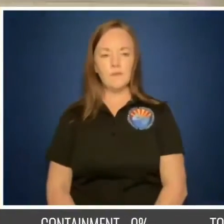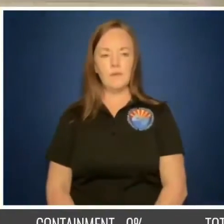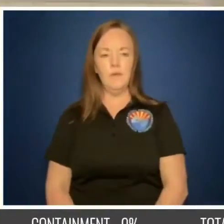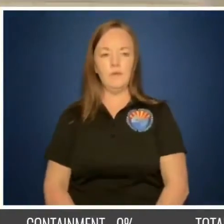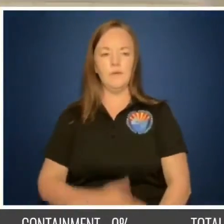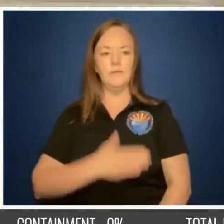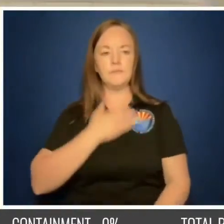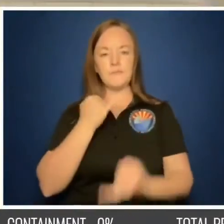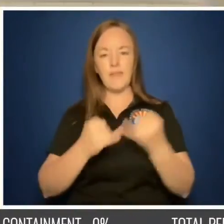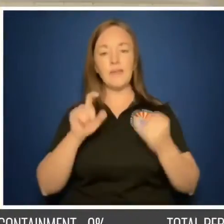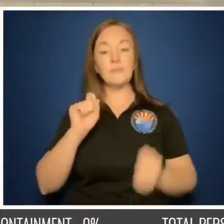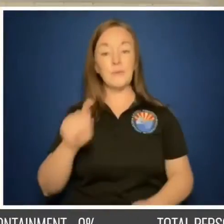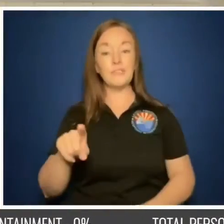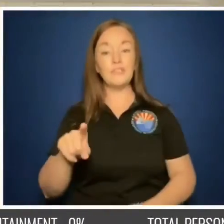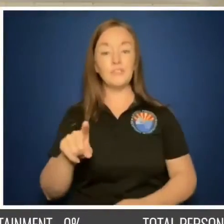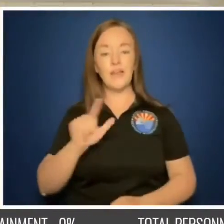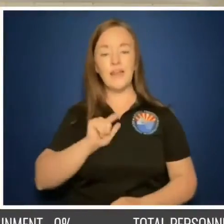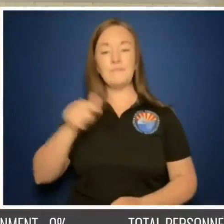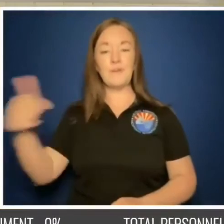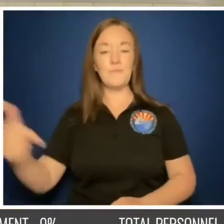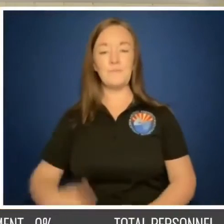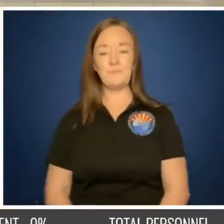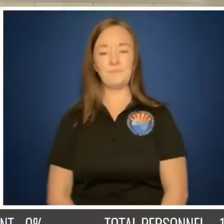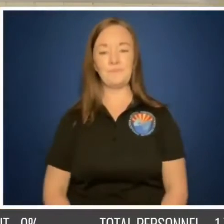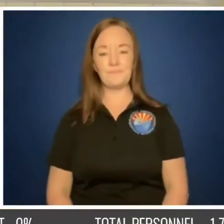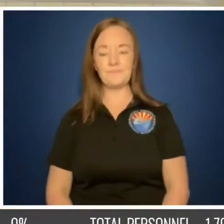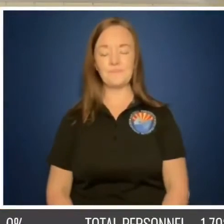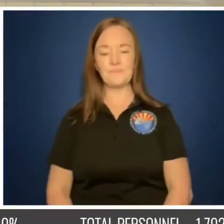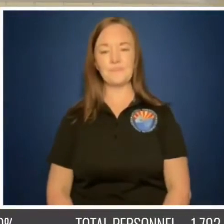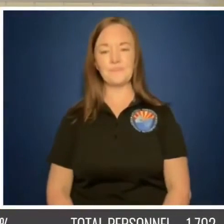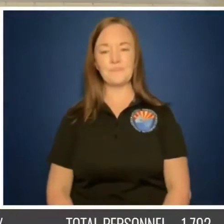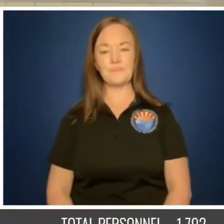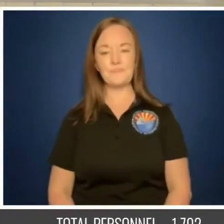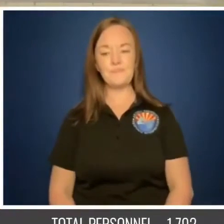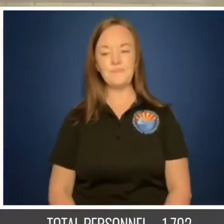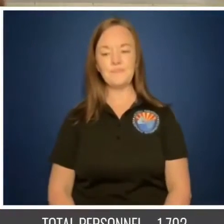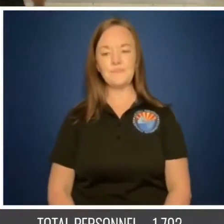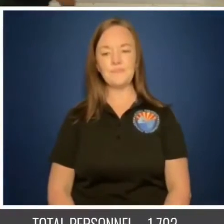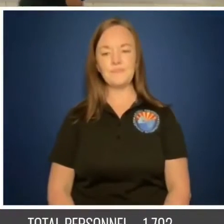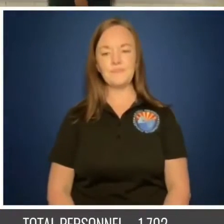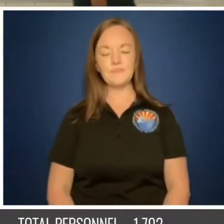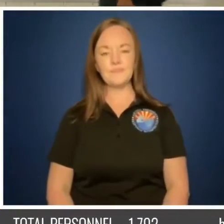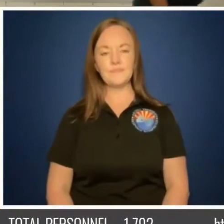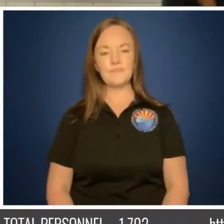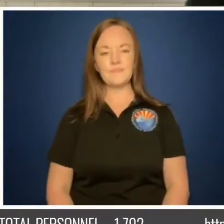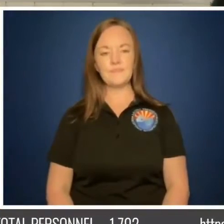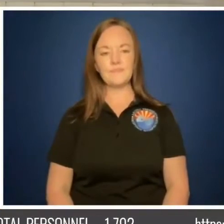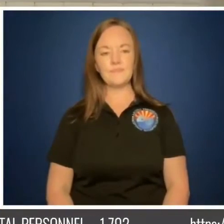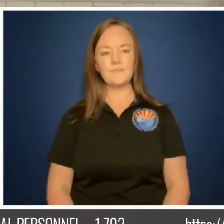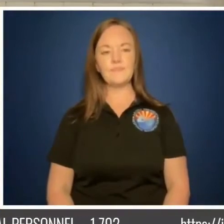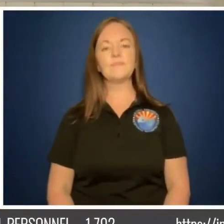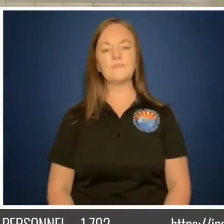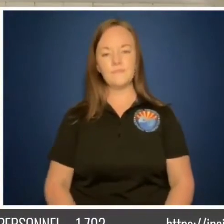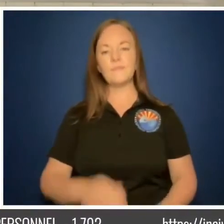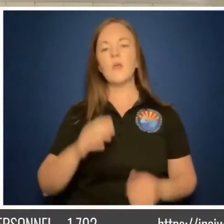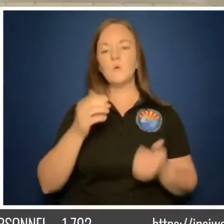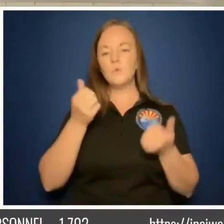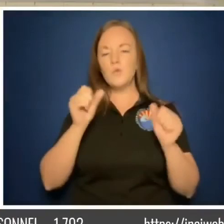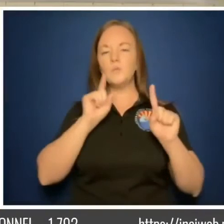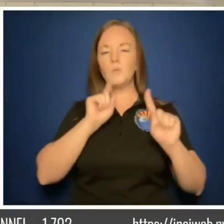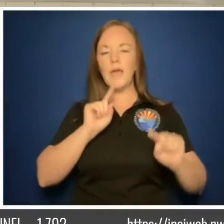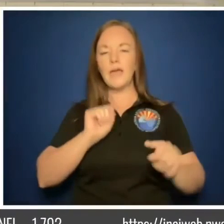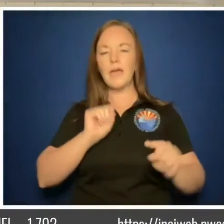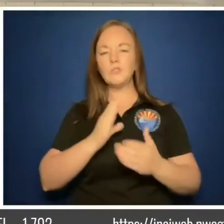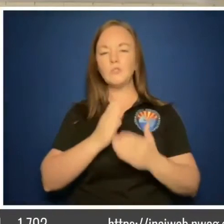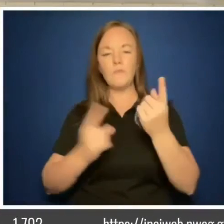question. Turn it back over. Awesome. Thank you, Ernie. Really appreciate you getting up there and answering some of the questions we're getting online. Next, we're going to bring